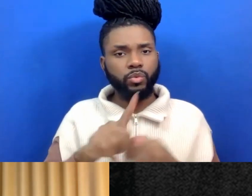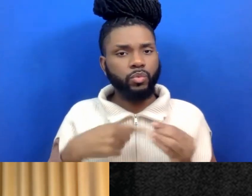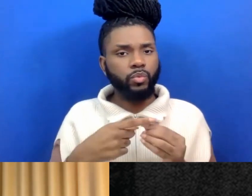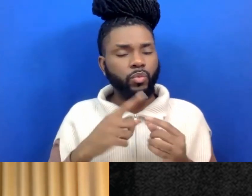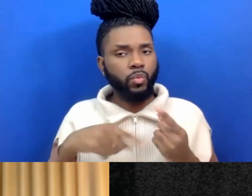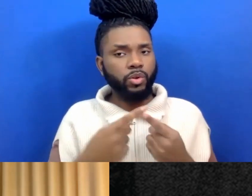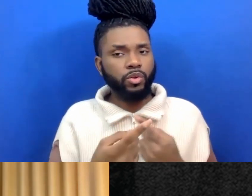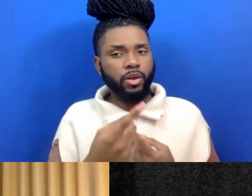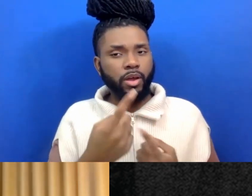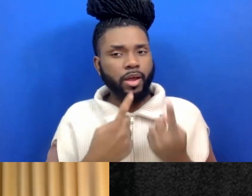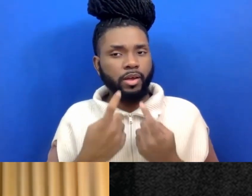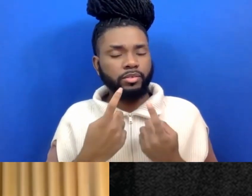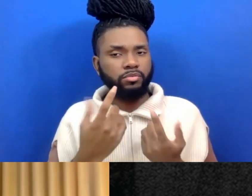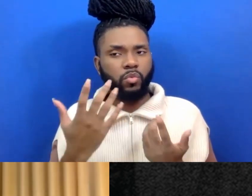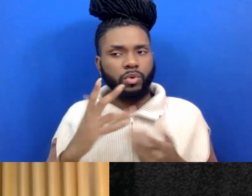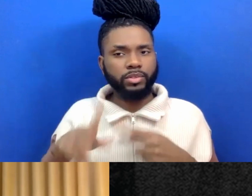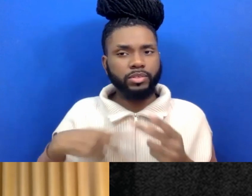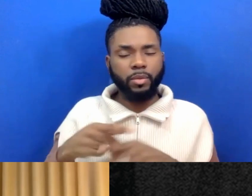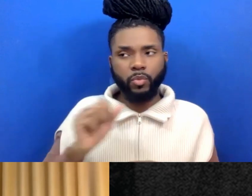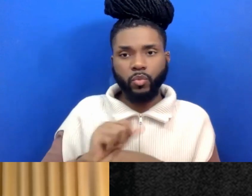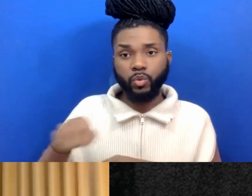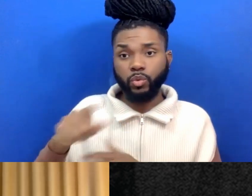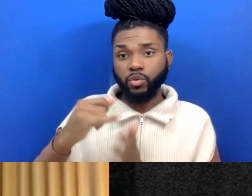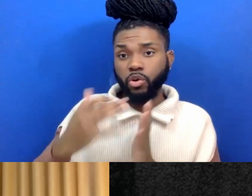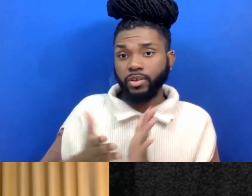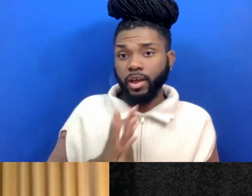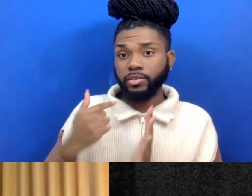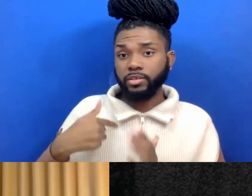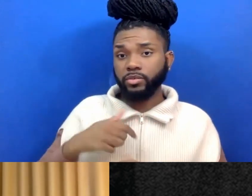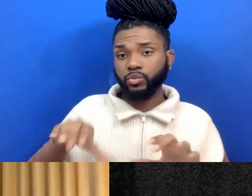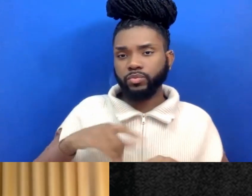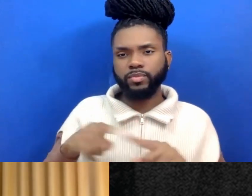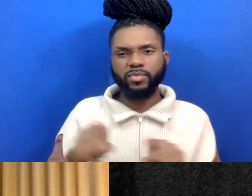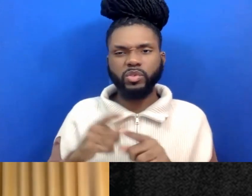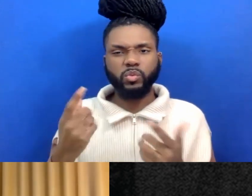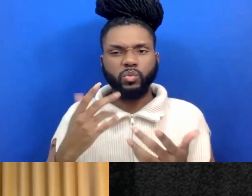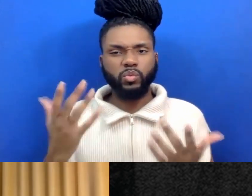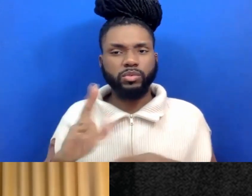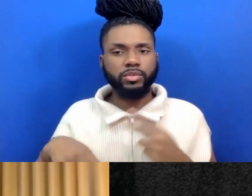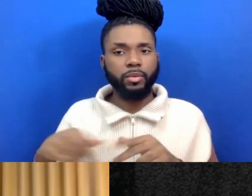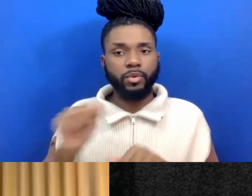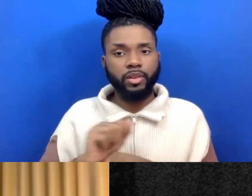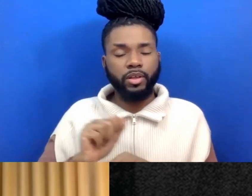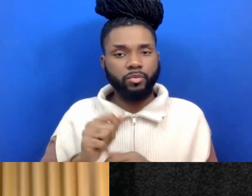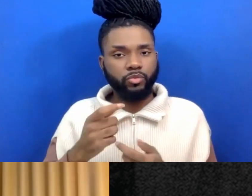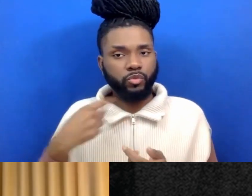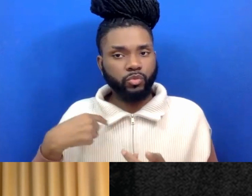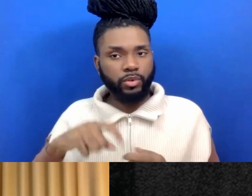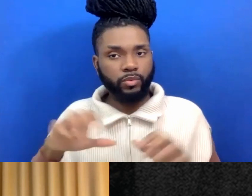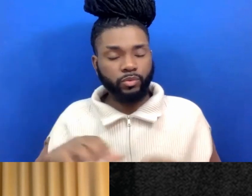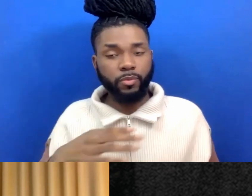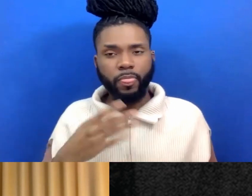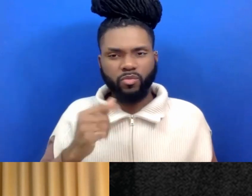artists ask us to do and what kind of labor is required of us, what is at stake and what are the